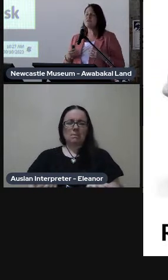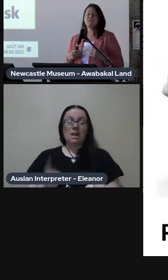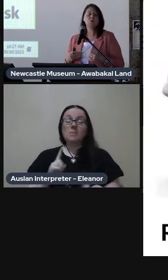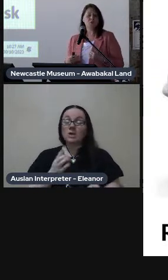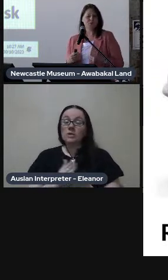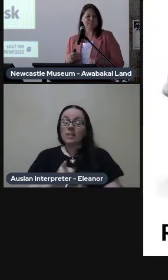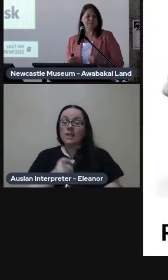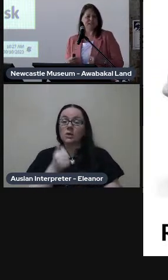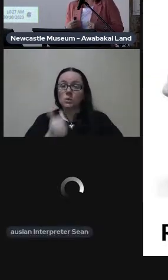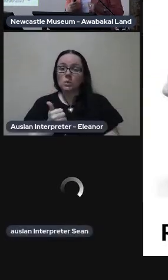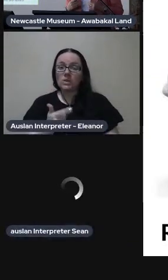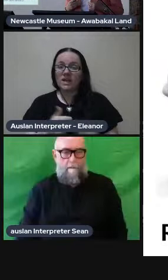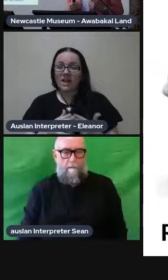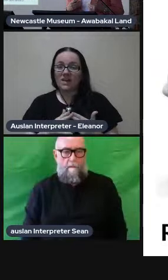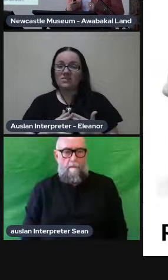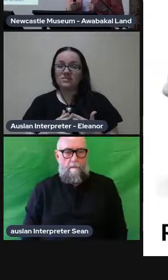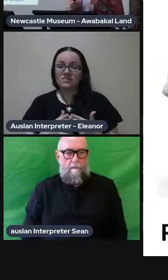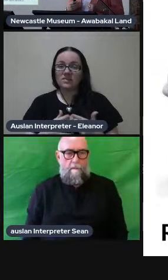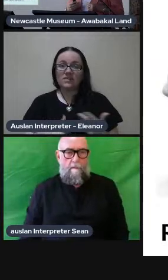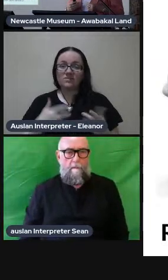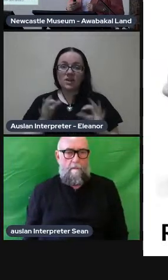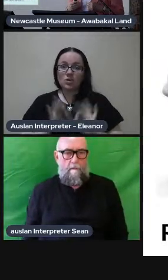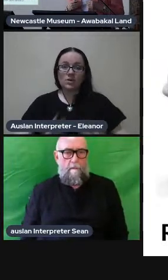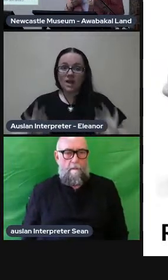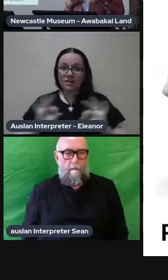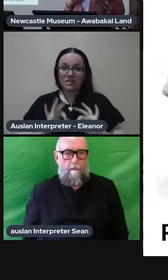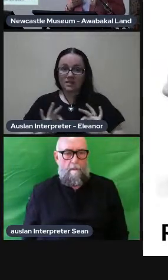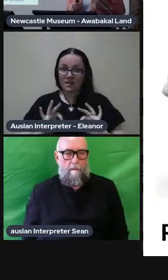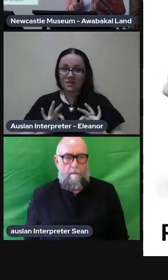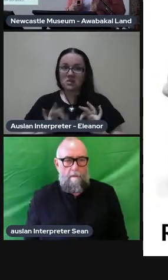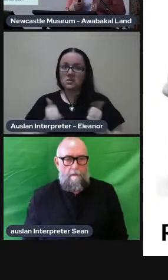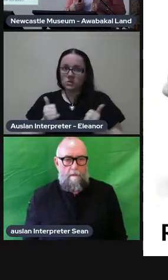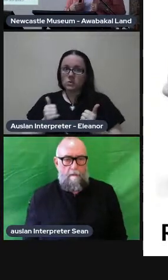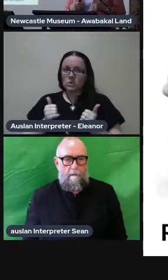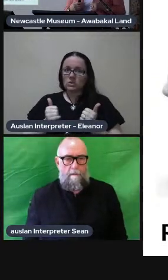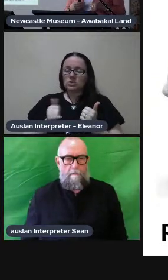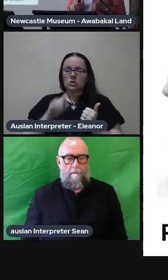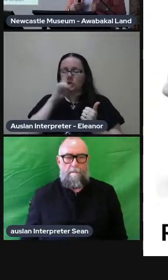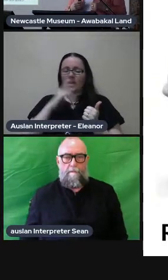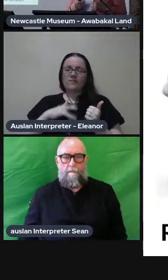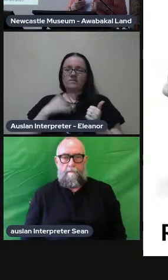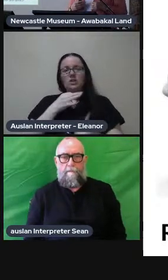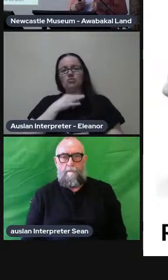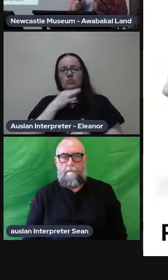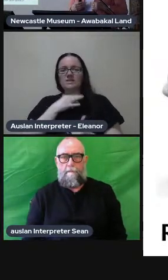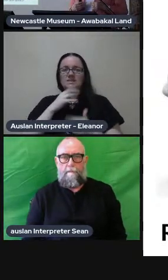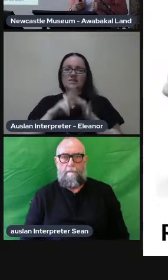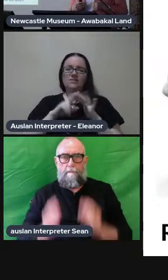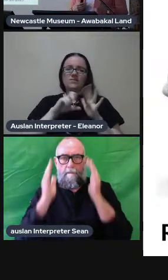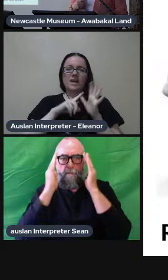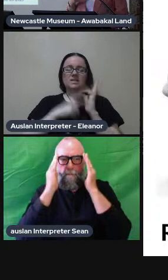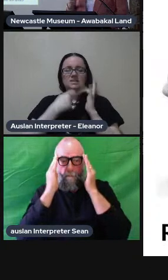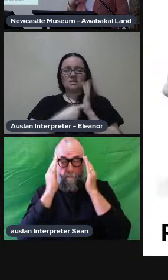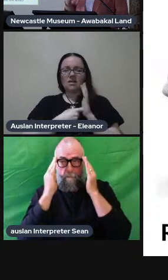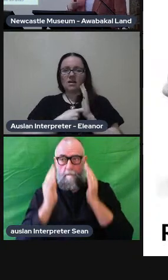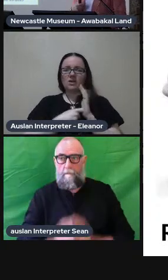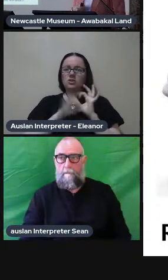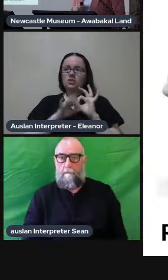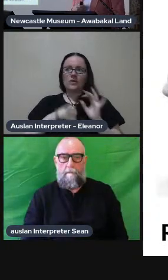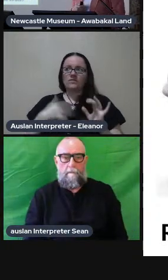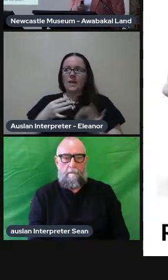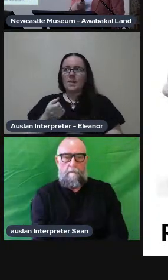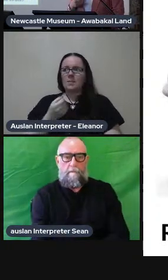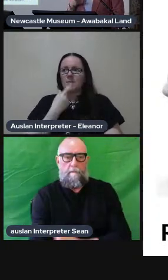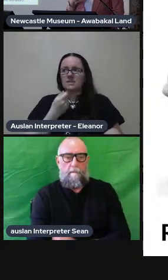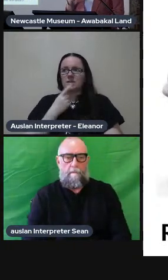because you don't feel your risk factors happening in the background. Hopefully you don't feel your medication necessarily working either, but you should be